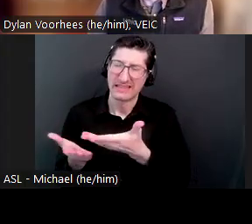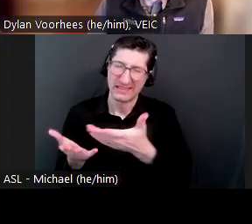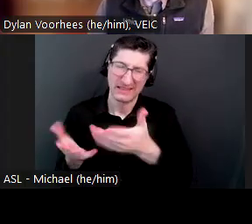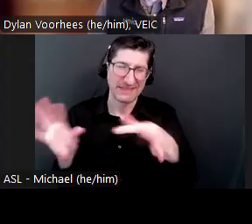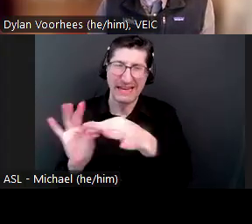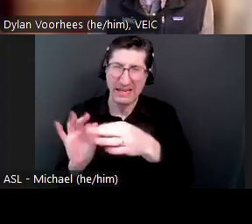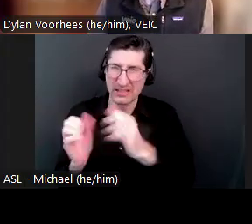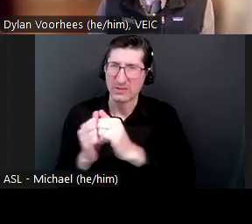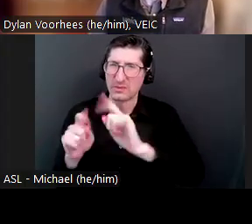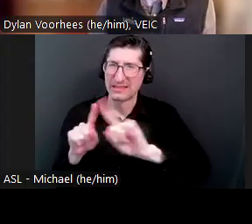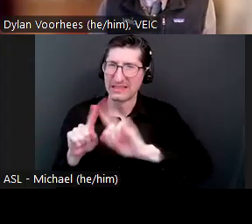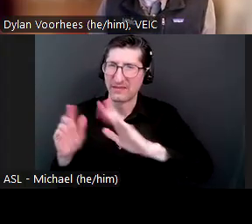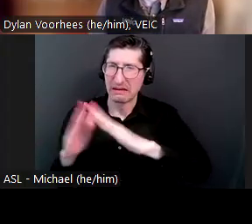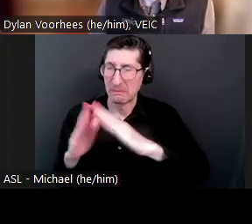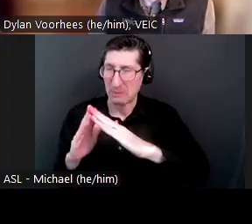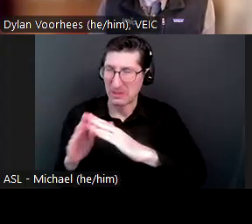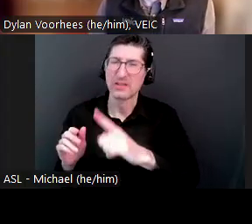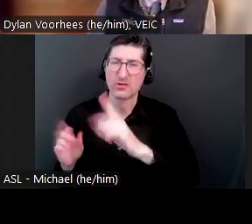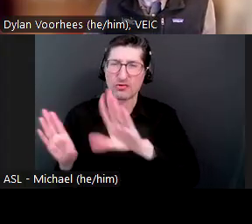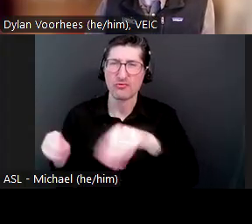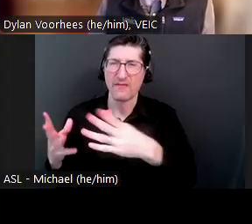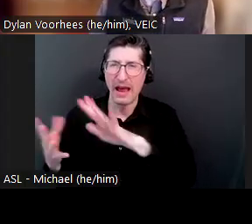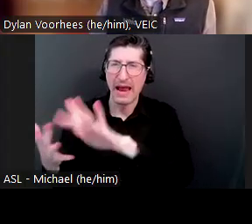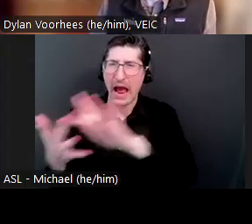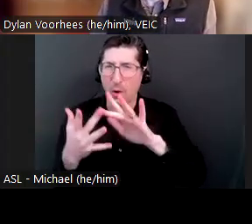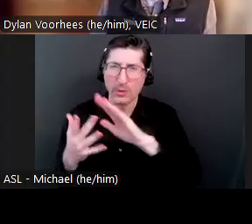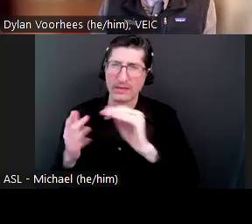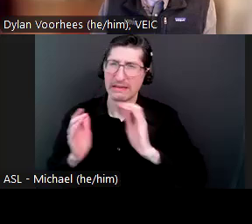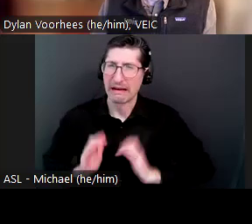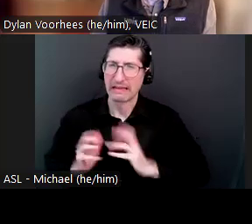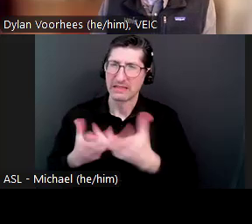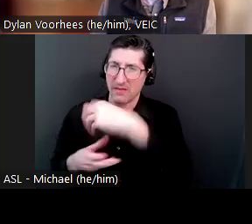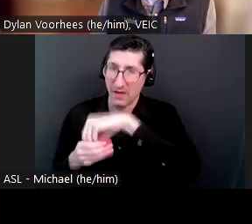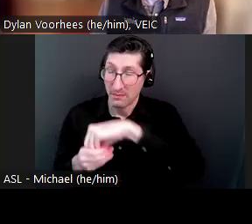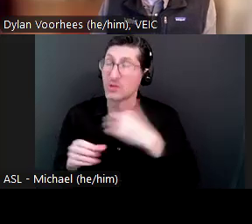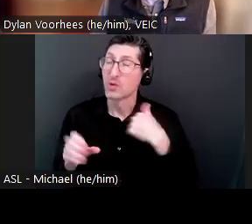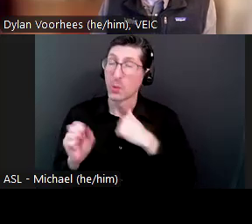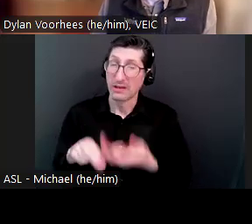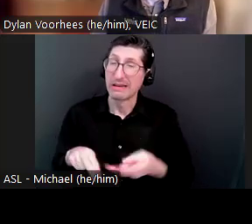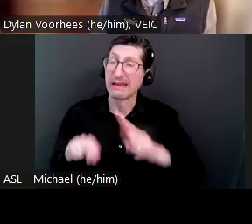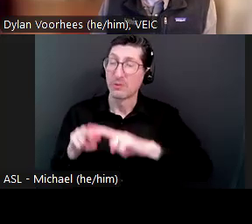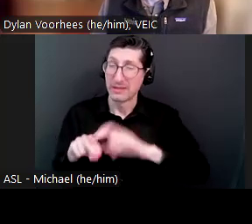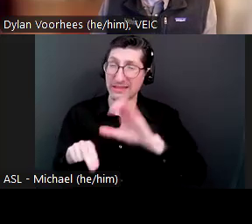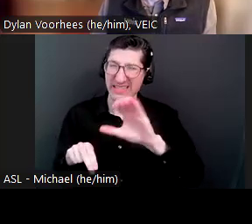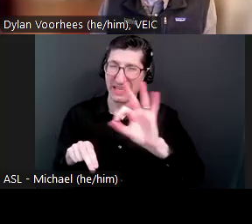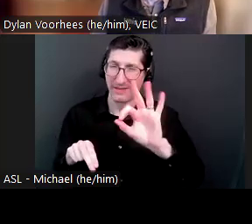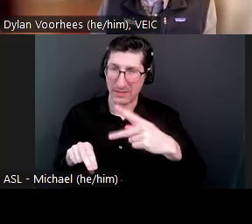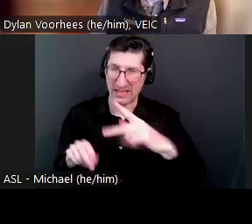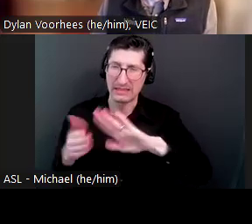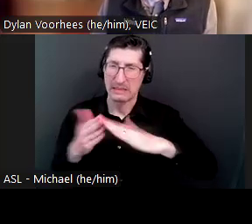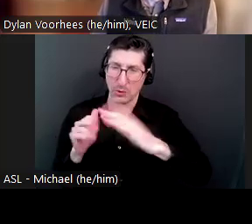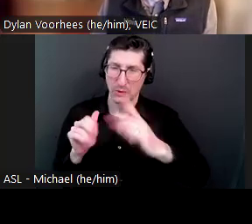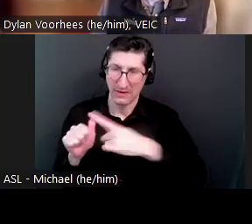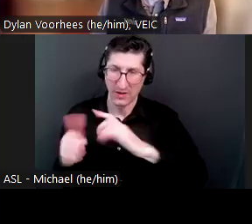customer engagement. So one option is to significantly expand the number of those Community First Partnerships.